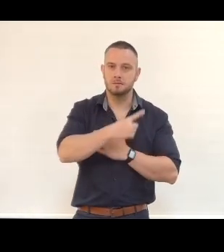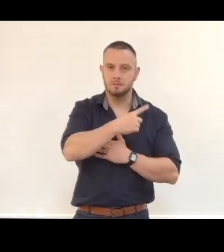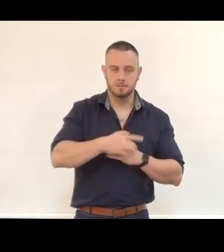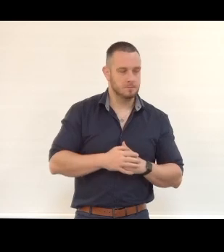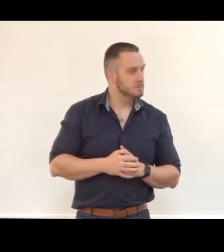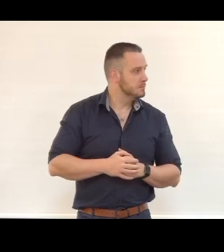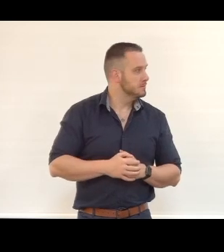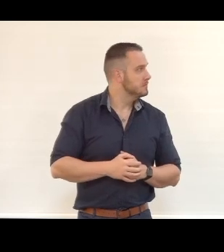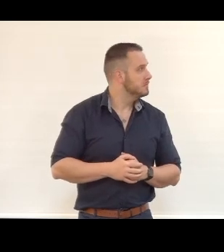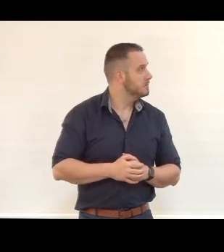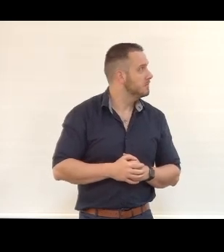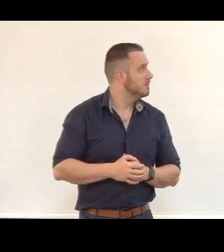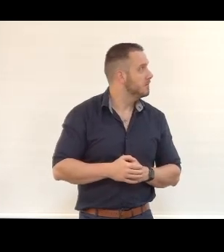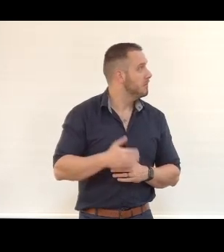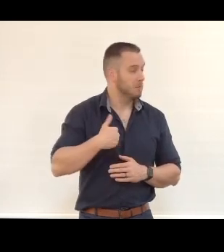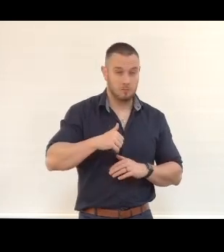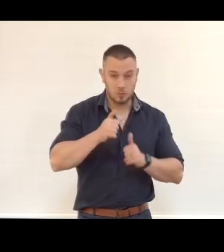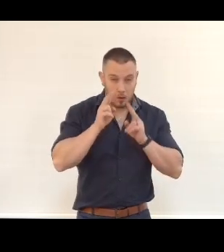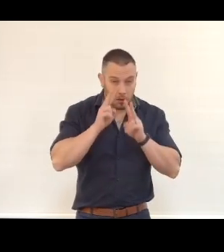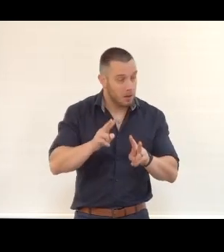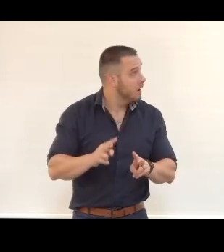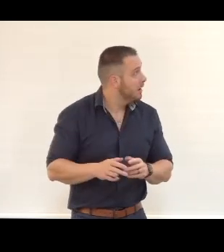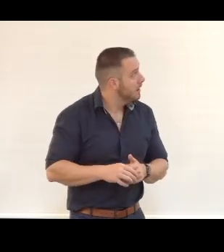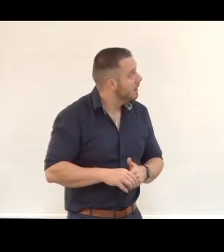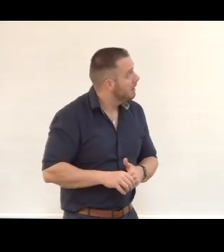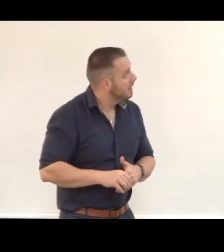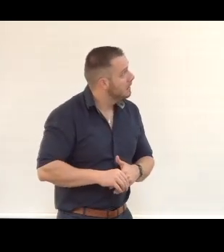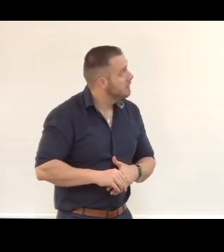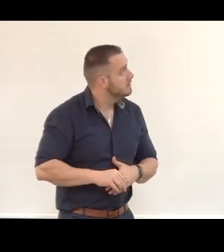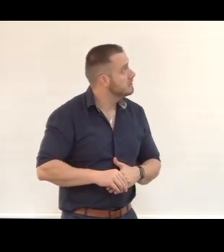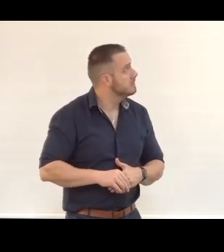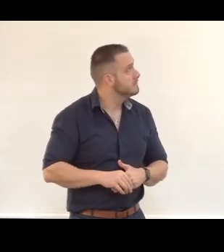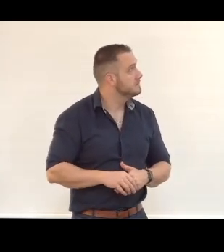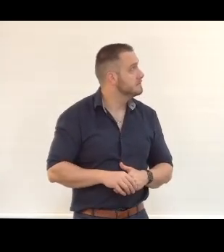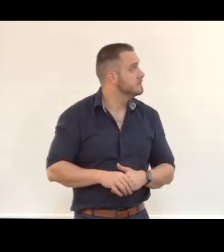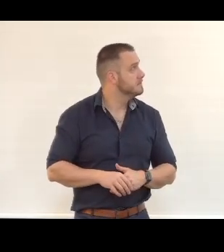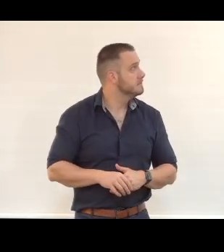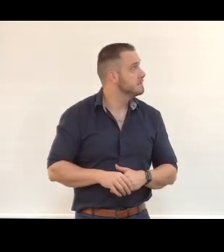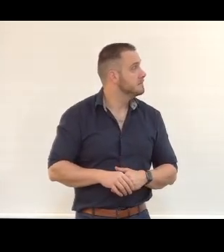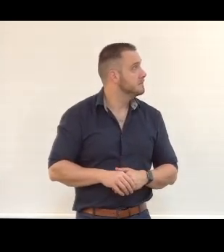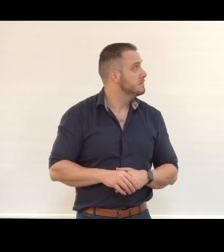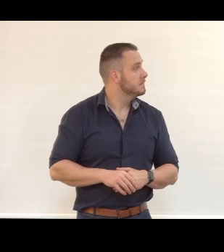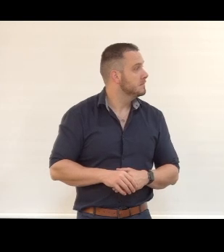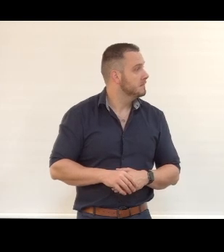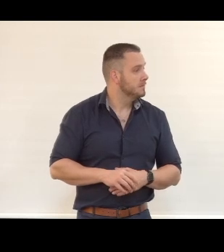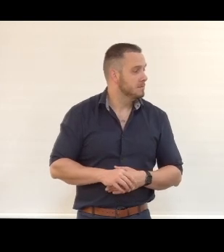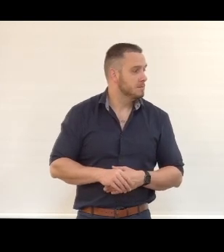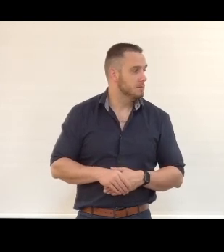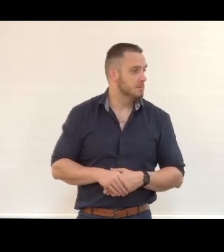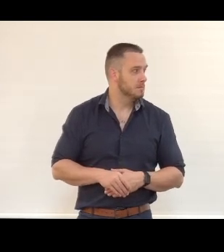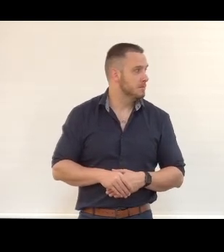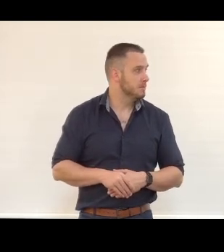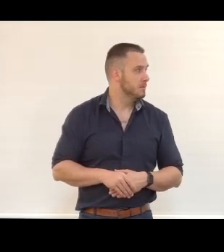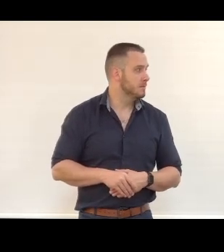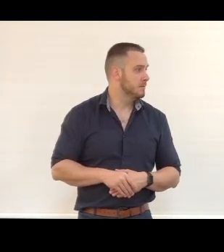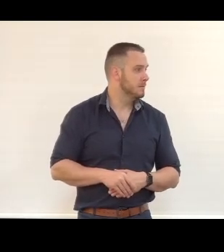the habitat. For people with good eyes, there is 1,000 hectopascal written there, so which is about habitat